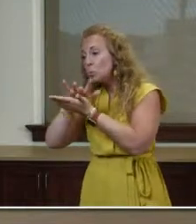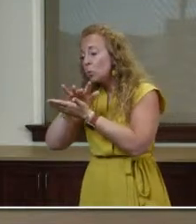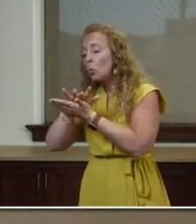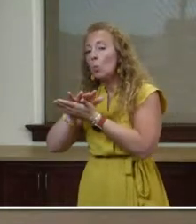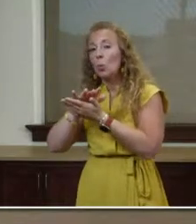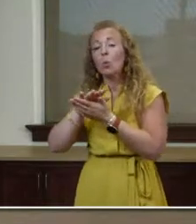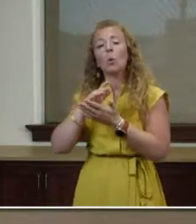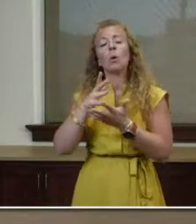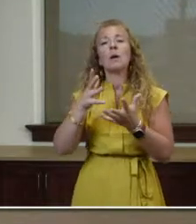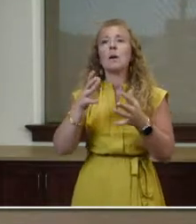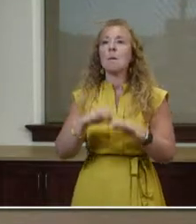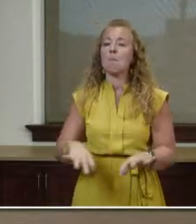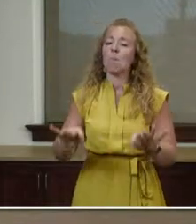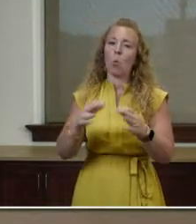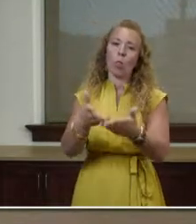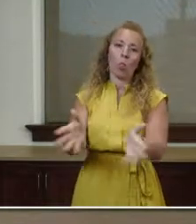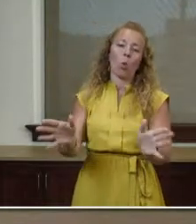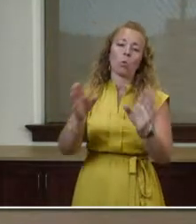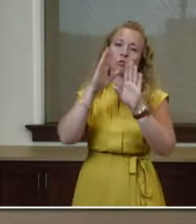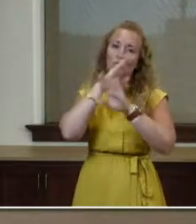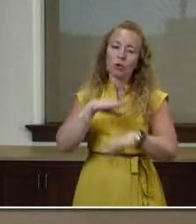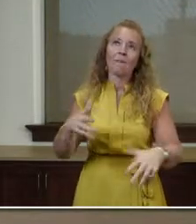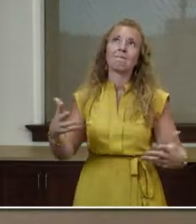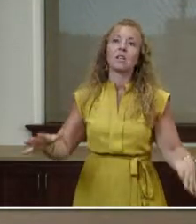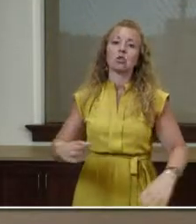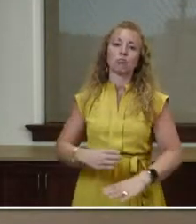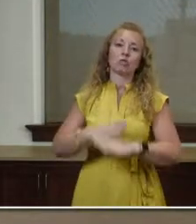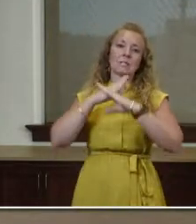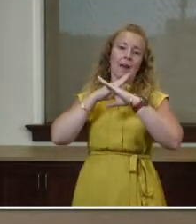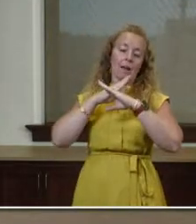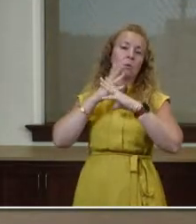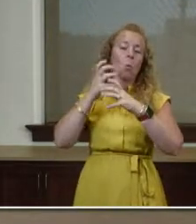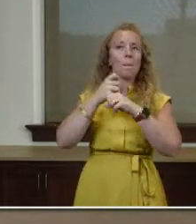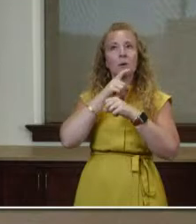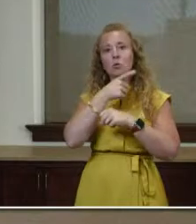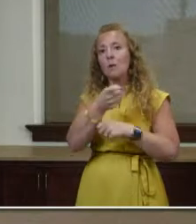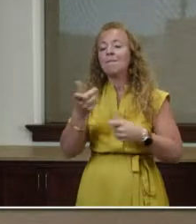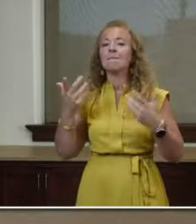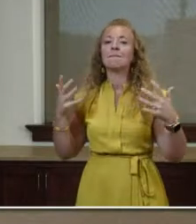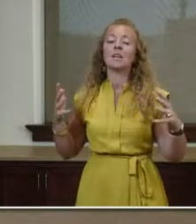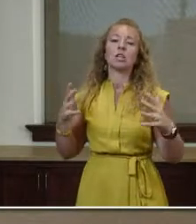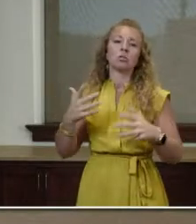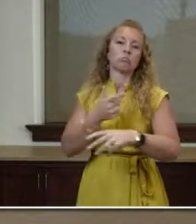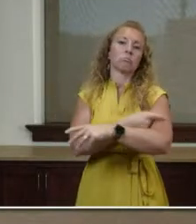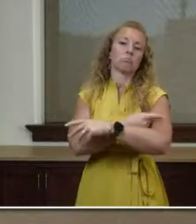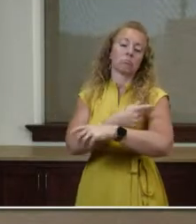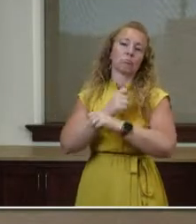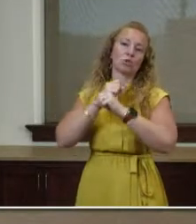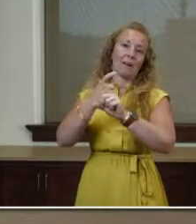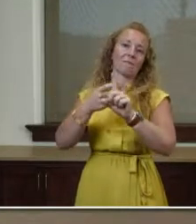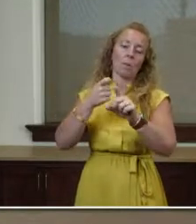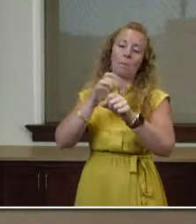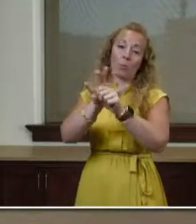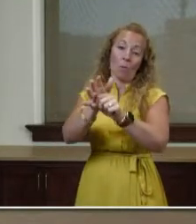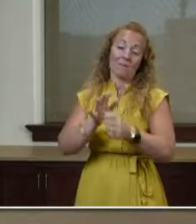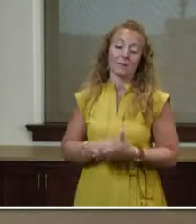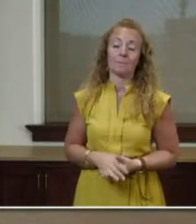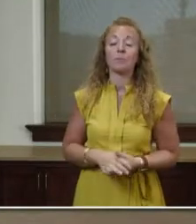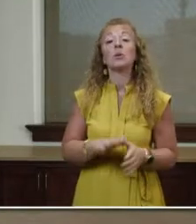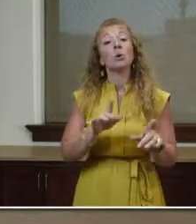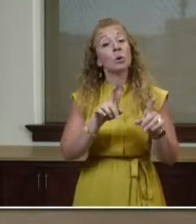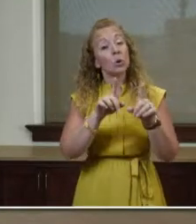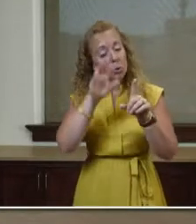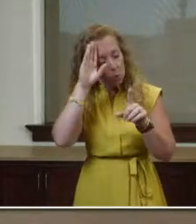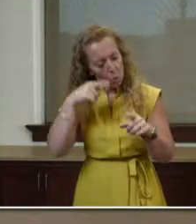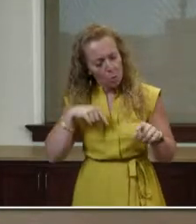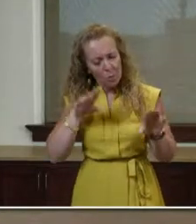schools, we want to get those kids protected. We want them to be protected from this virus. And let me just, one other thing. I know we